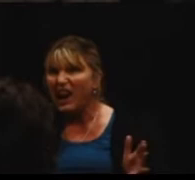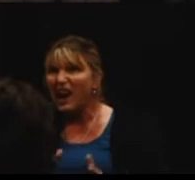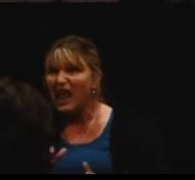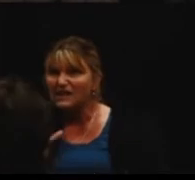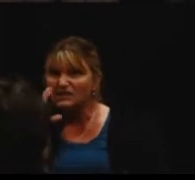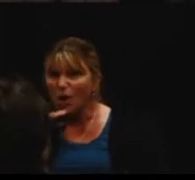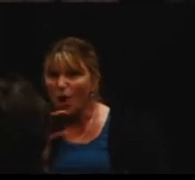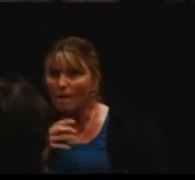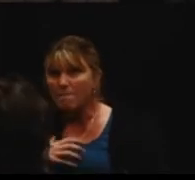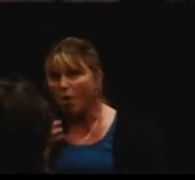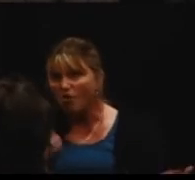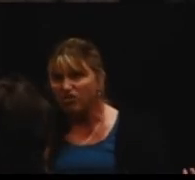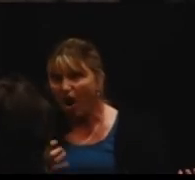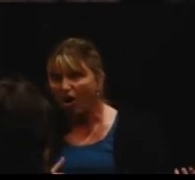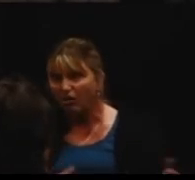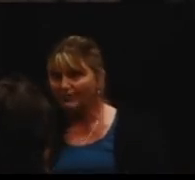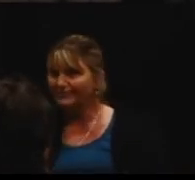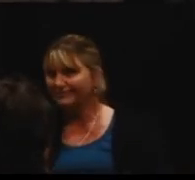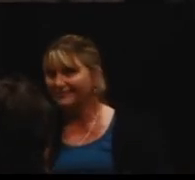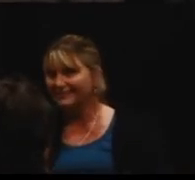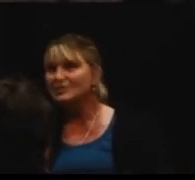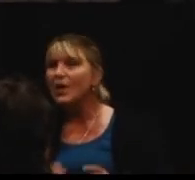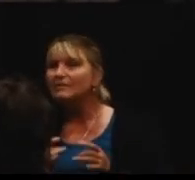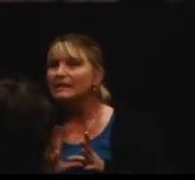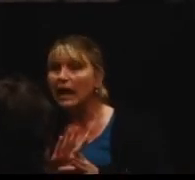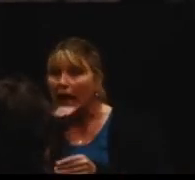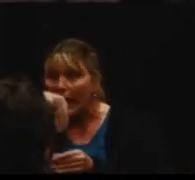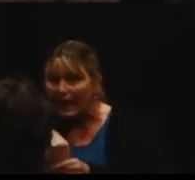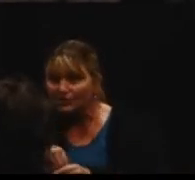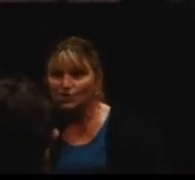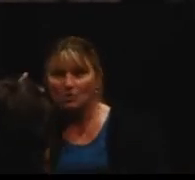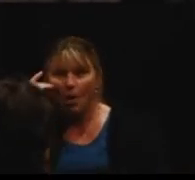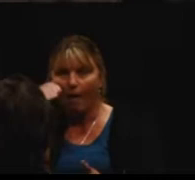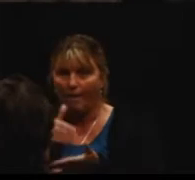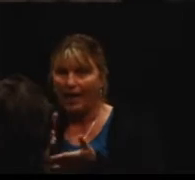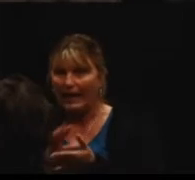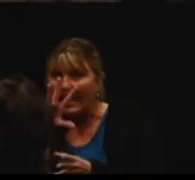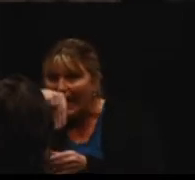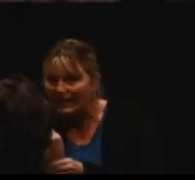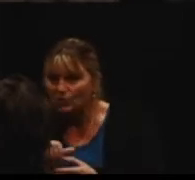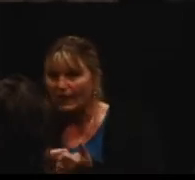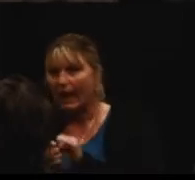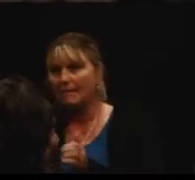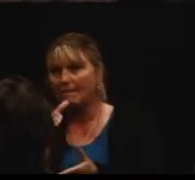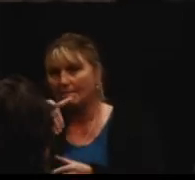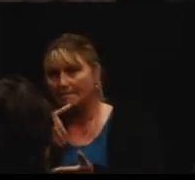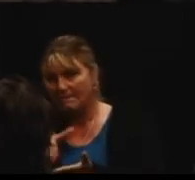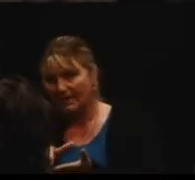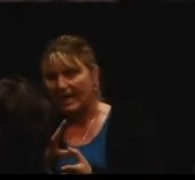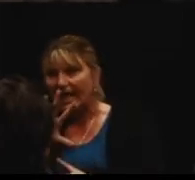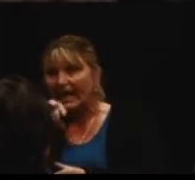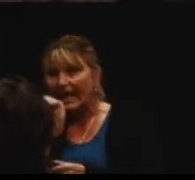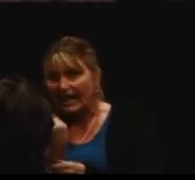and start doing things. Get into the mobile market, get into the gaming market.